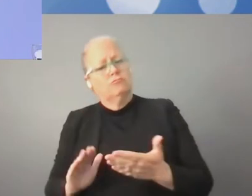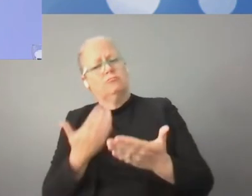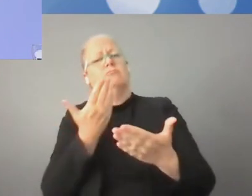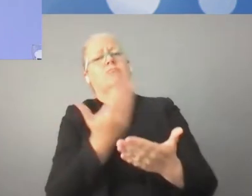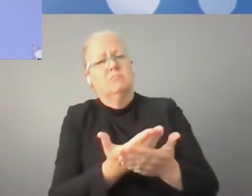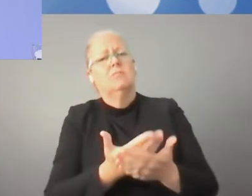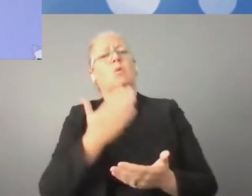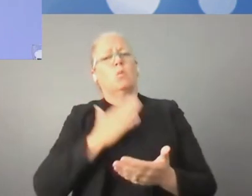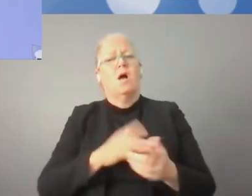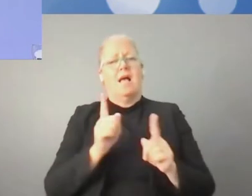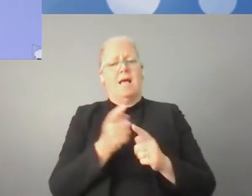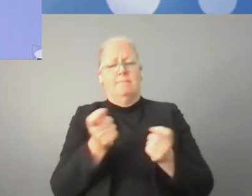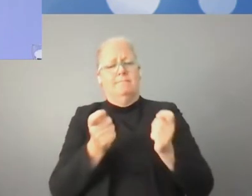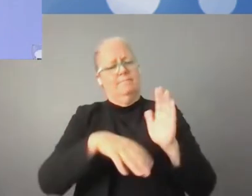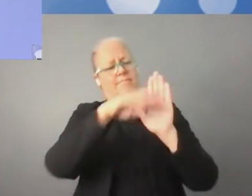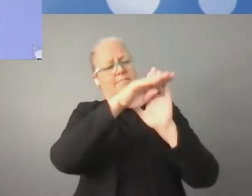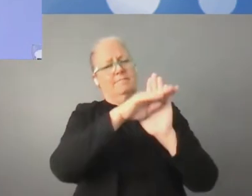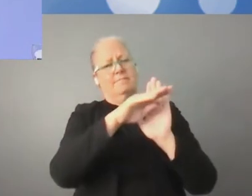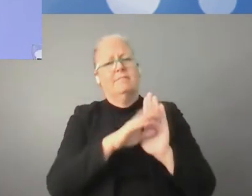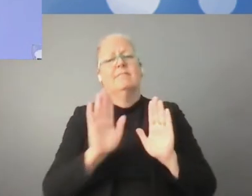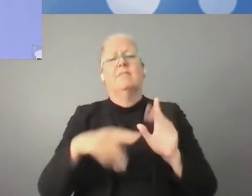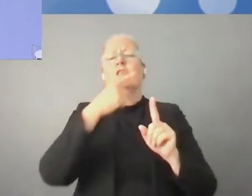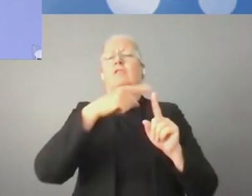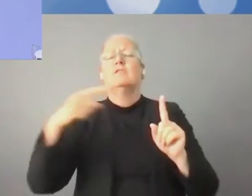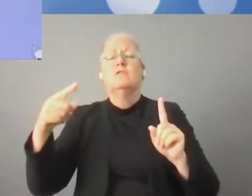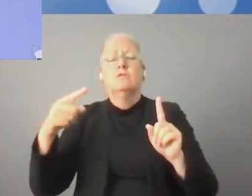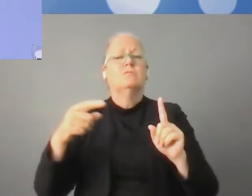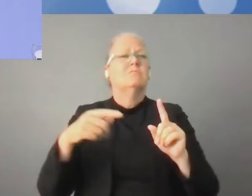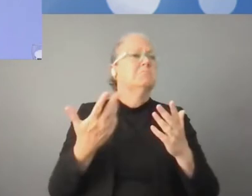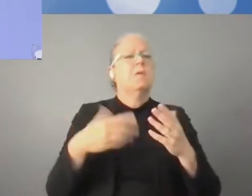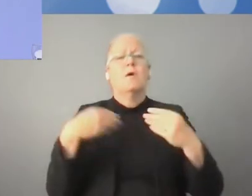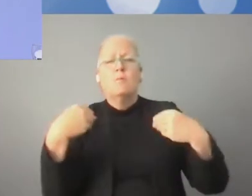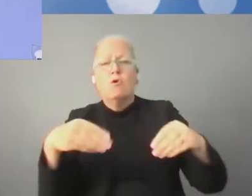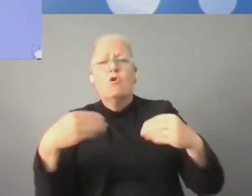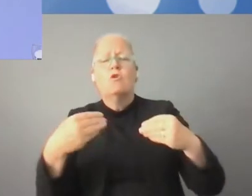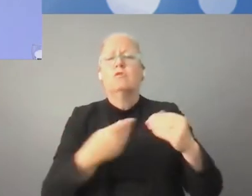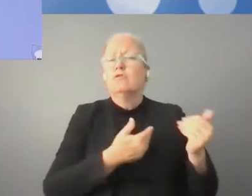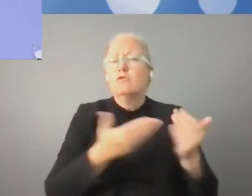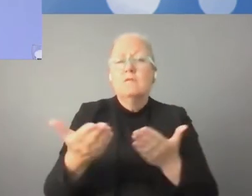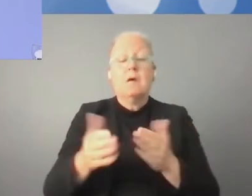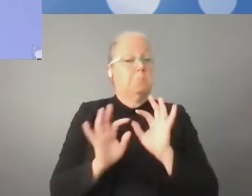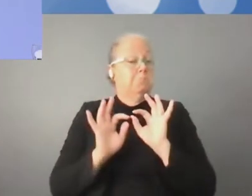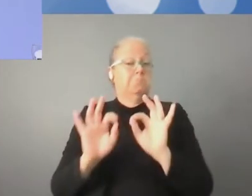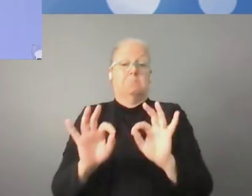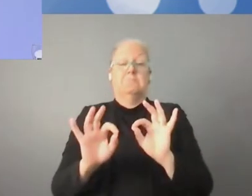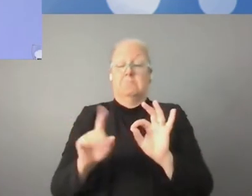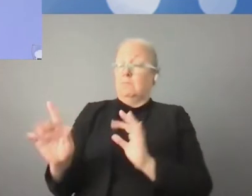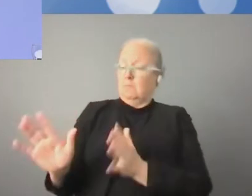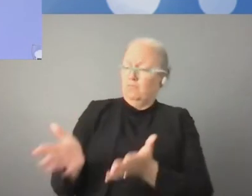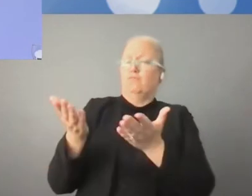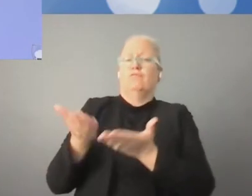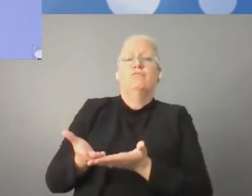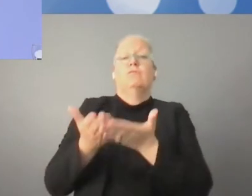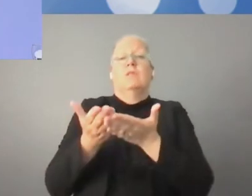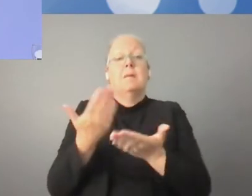digital services and and that is a very welcome development which can inspire others